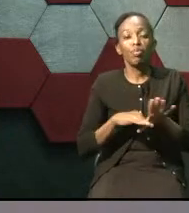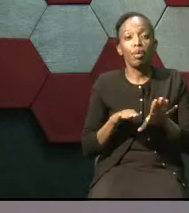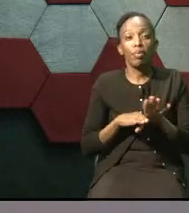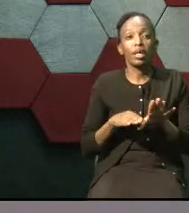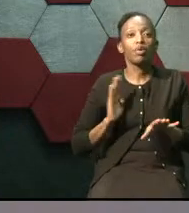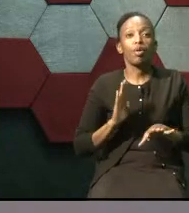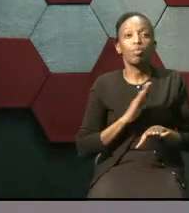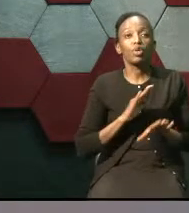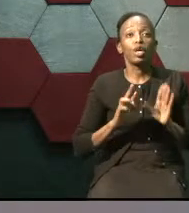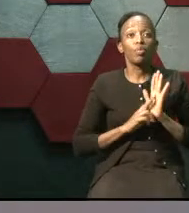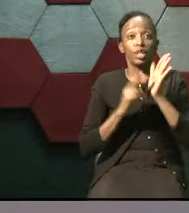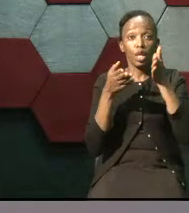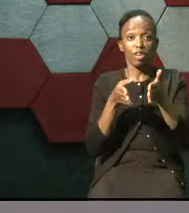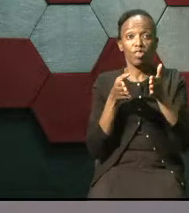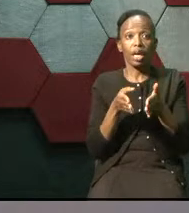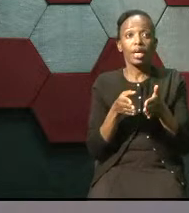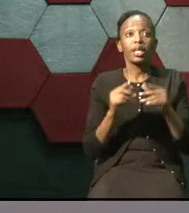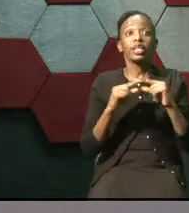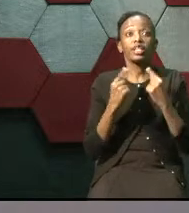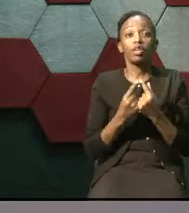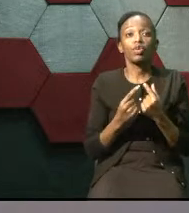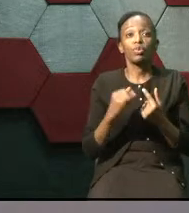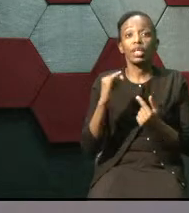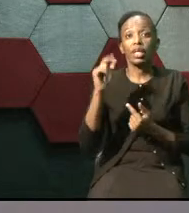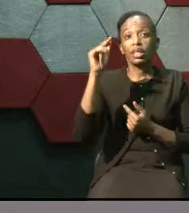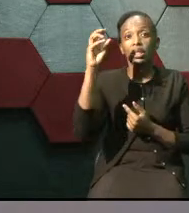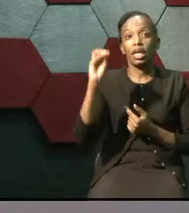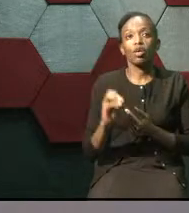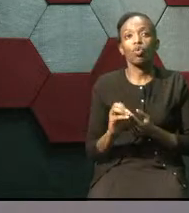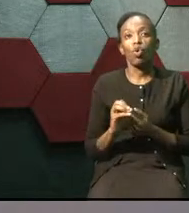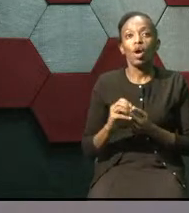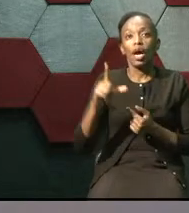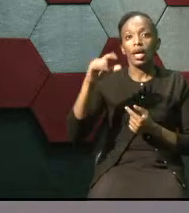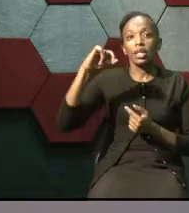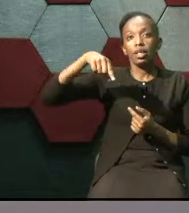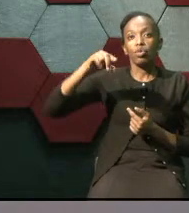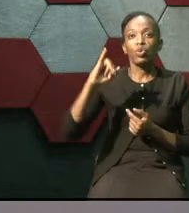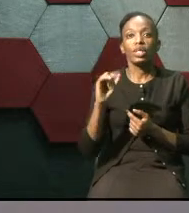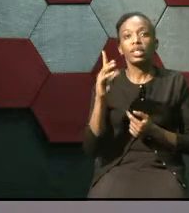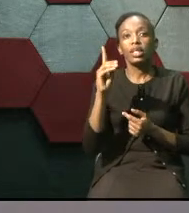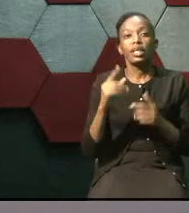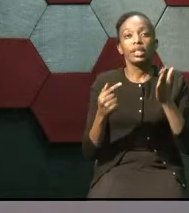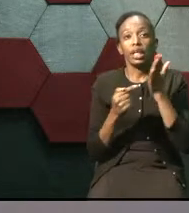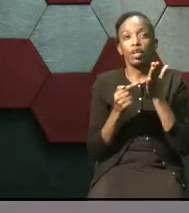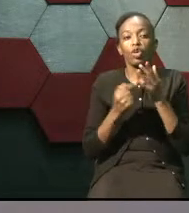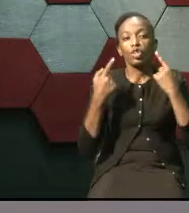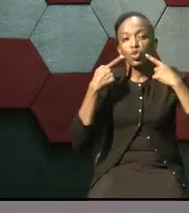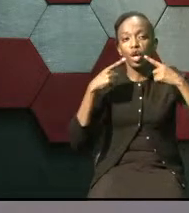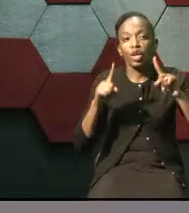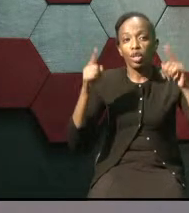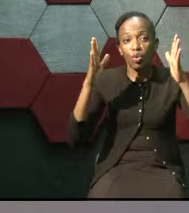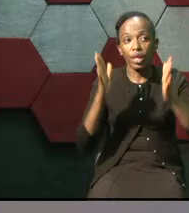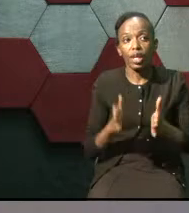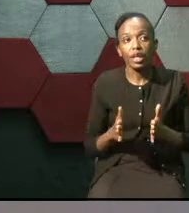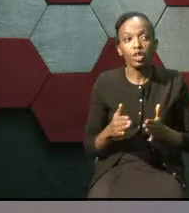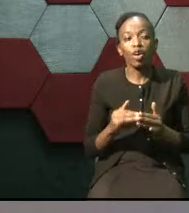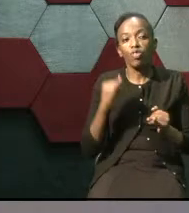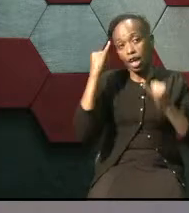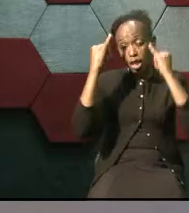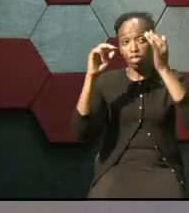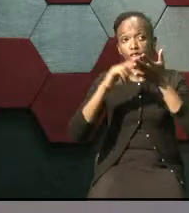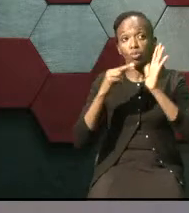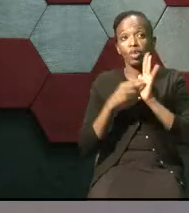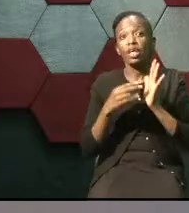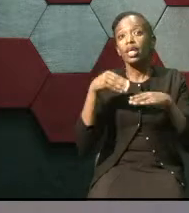here at YSK. He is the Group CTIO at Liquid Intelligent Technologies, to announce the winners of the innovative project